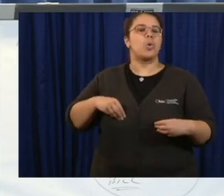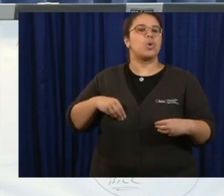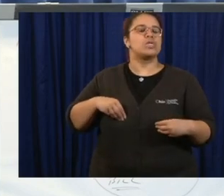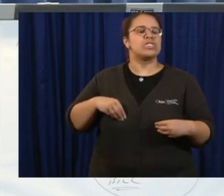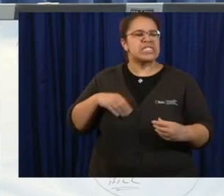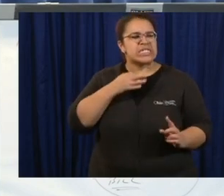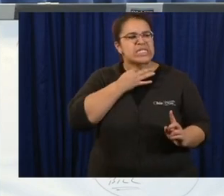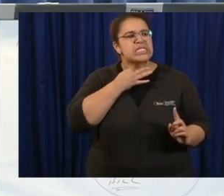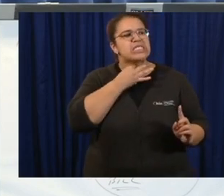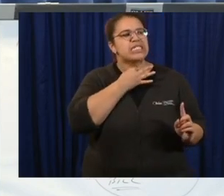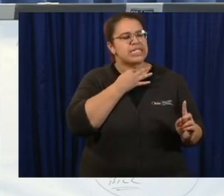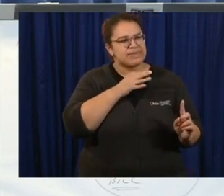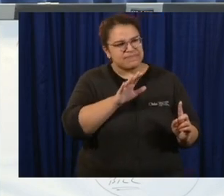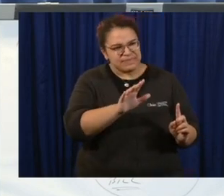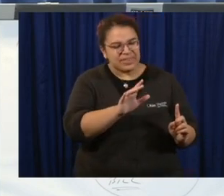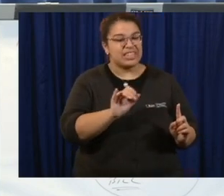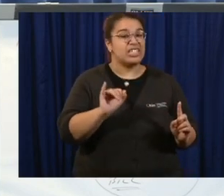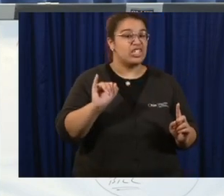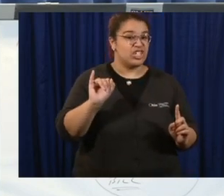the insurance